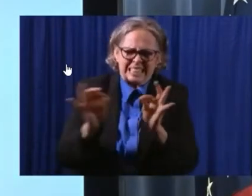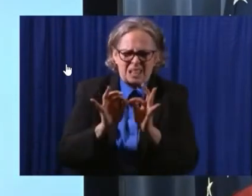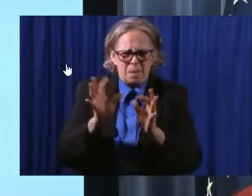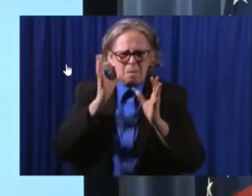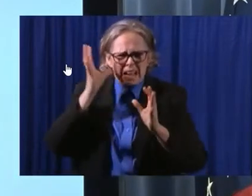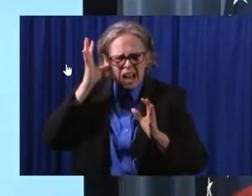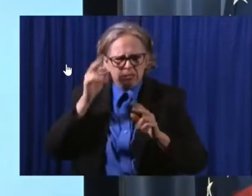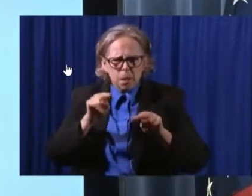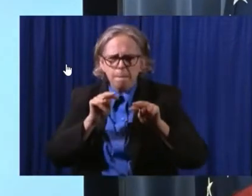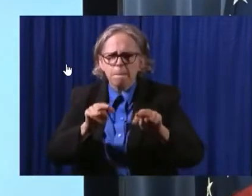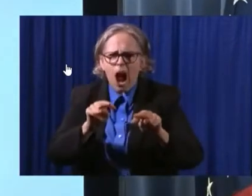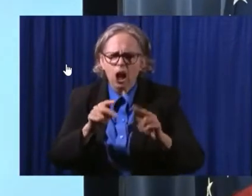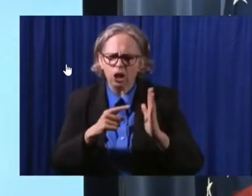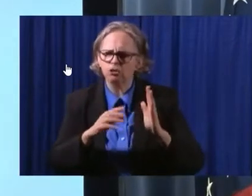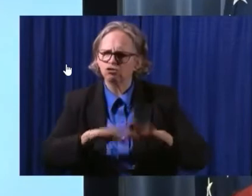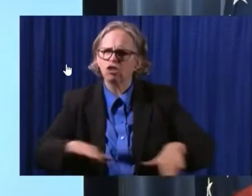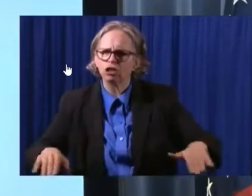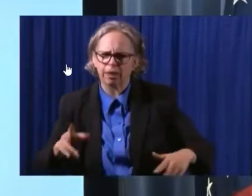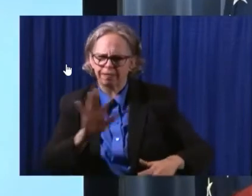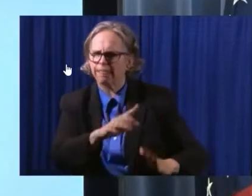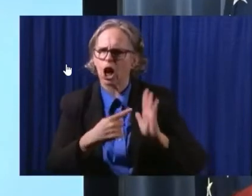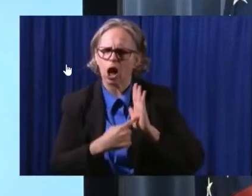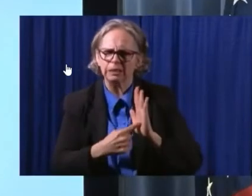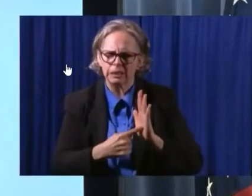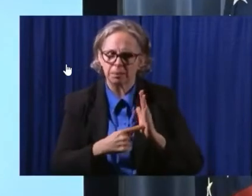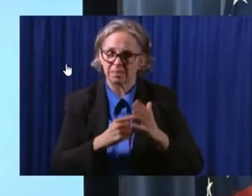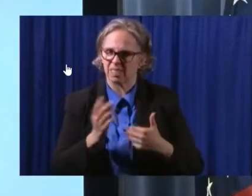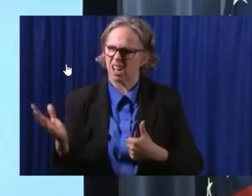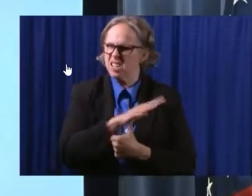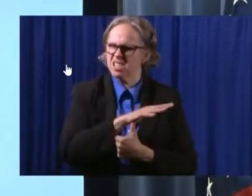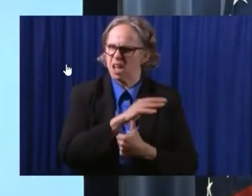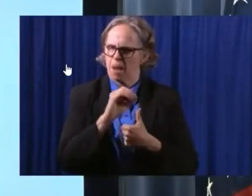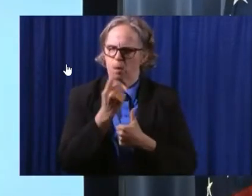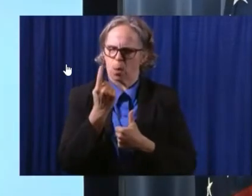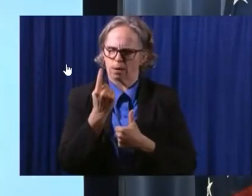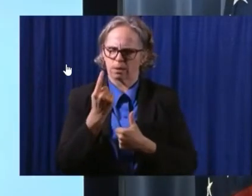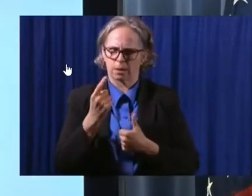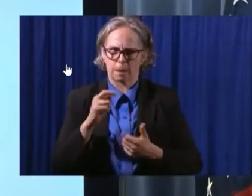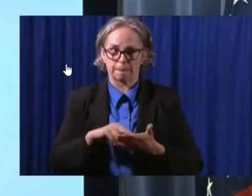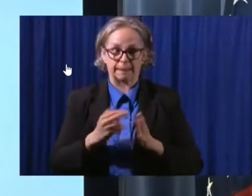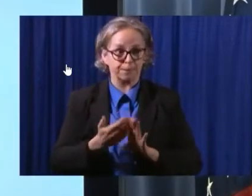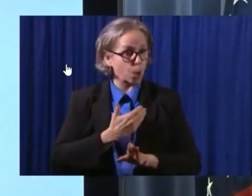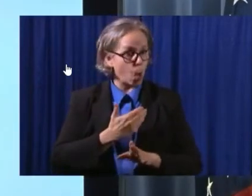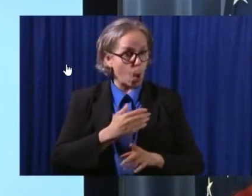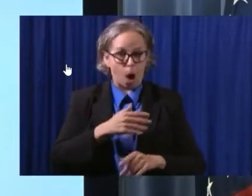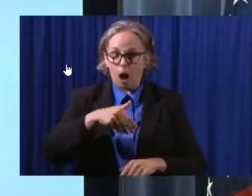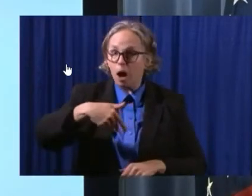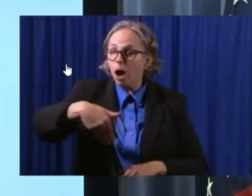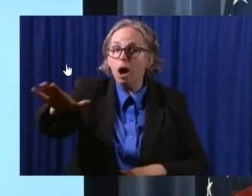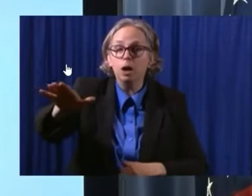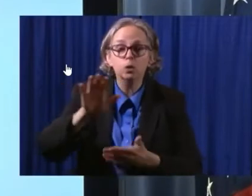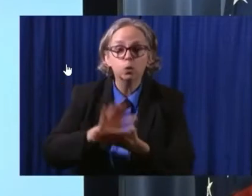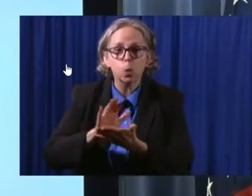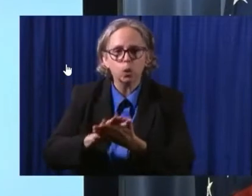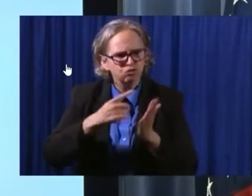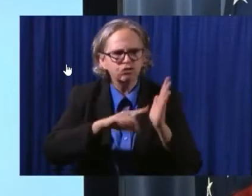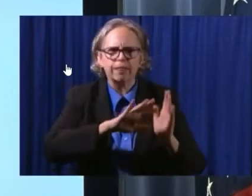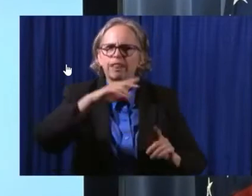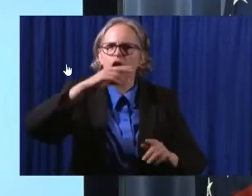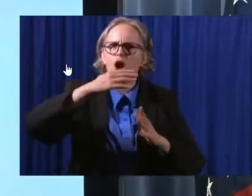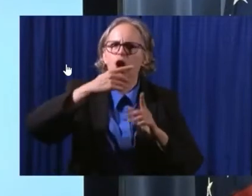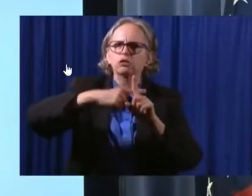is vigilantly assess for symptoms. So checking temperatures before you send your child to school, making sure that they don't have the symptoms of COVID,